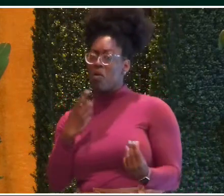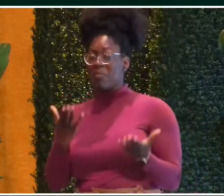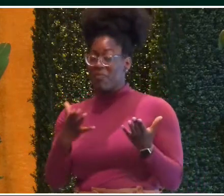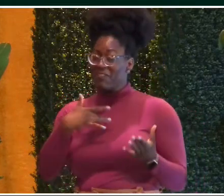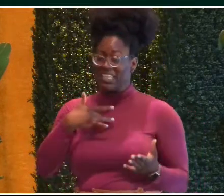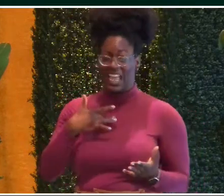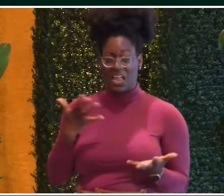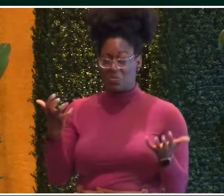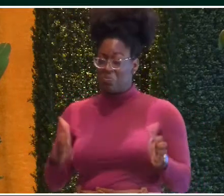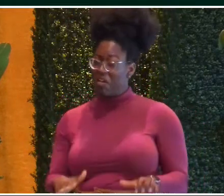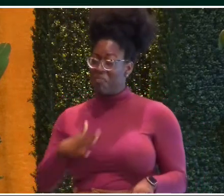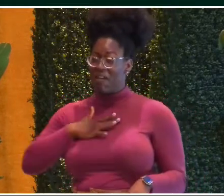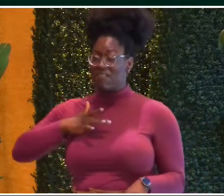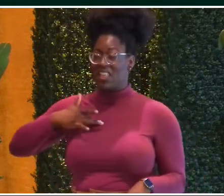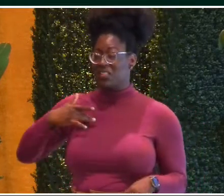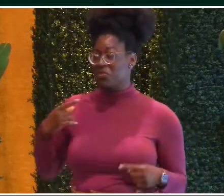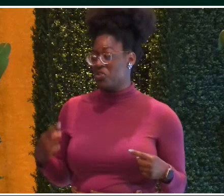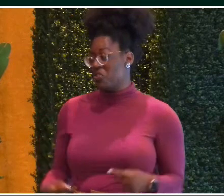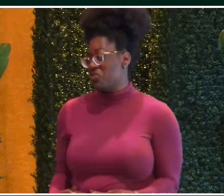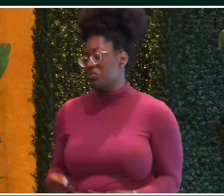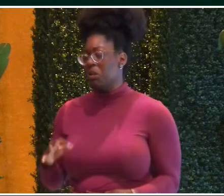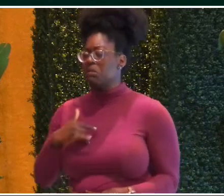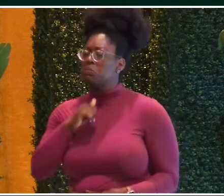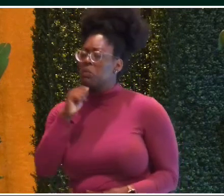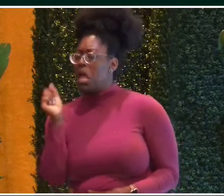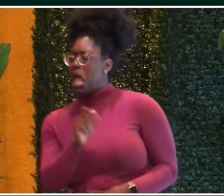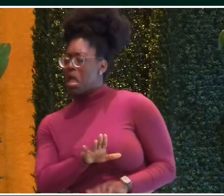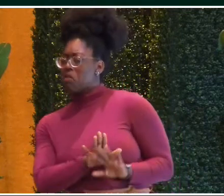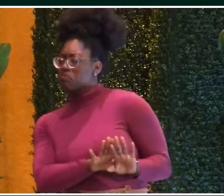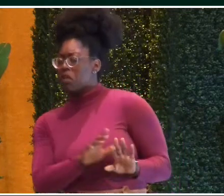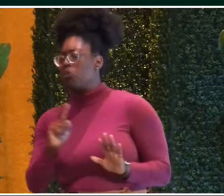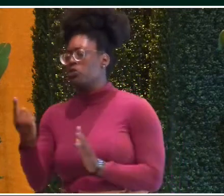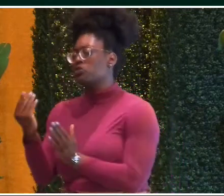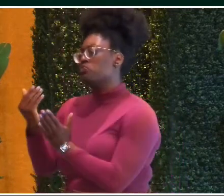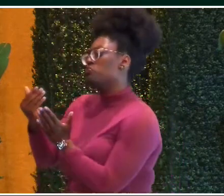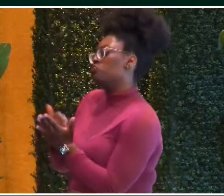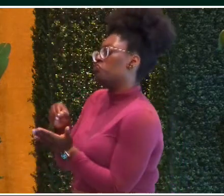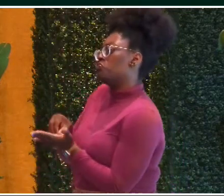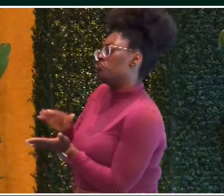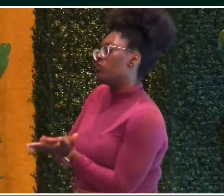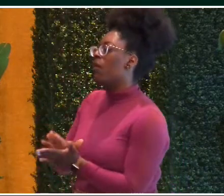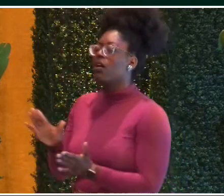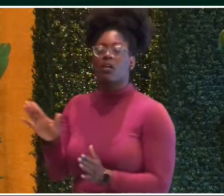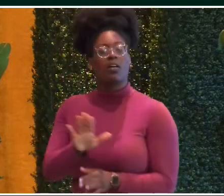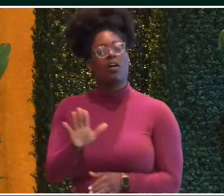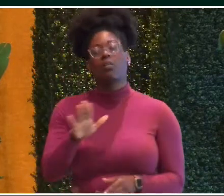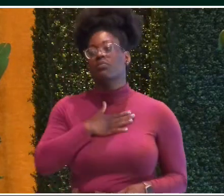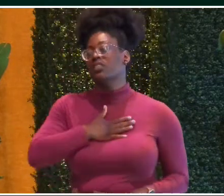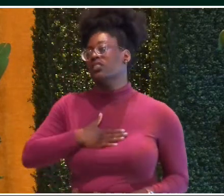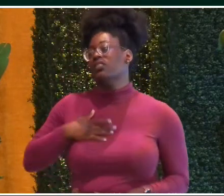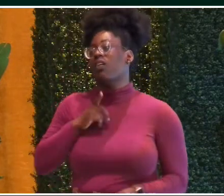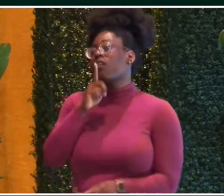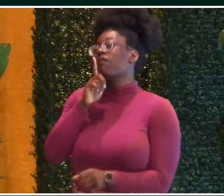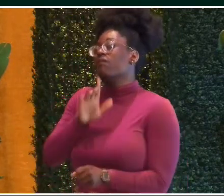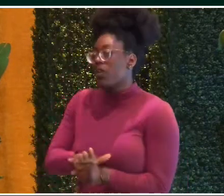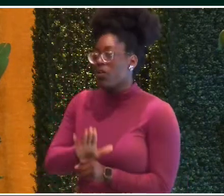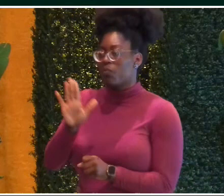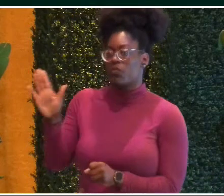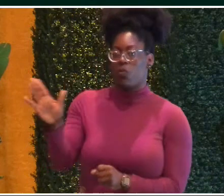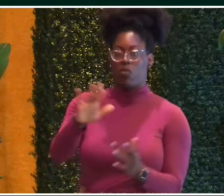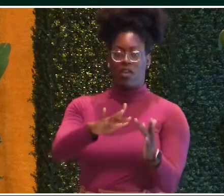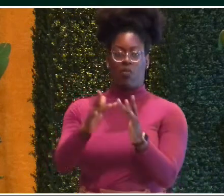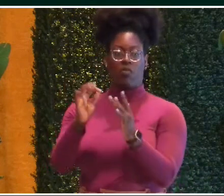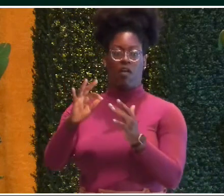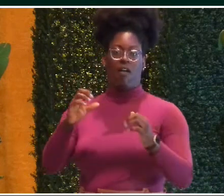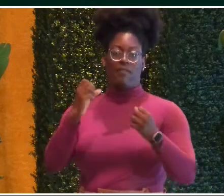on when you're in a pickle that you don't have those people to call. Confirm your networks of solidarity, folks. Do it now. Build up community